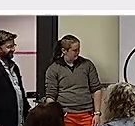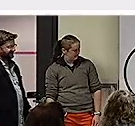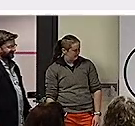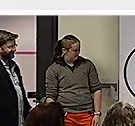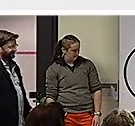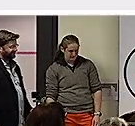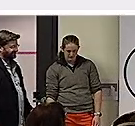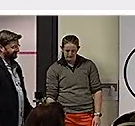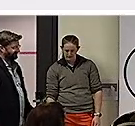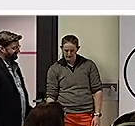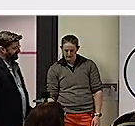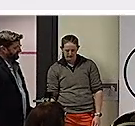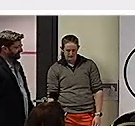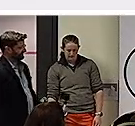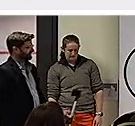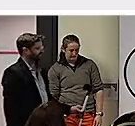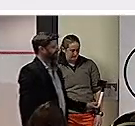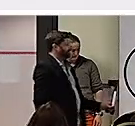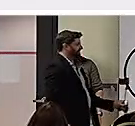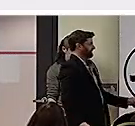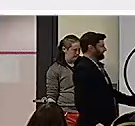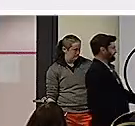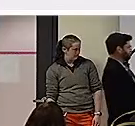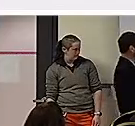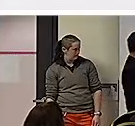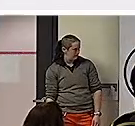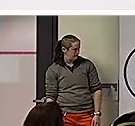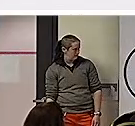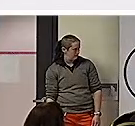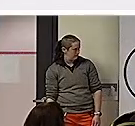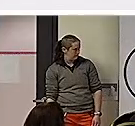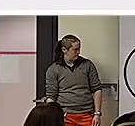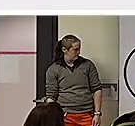Good. Okay, here, Tyler, just grab that.